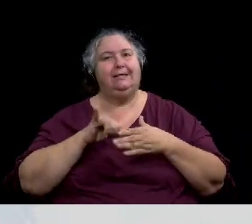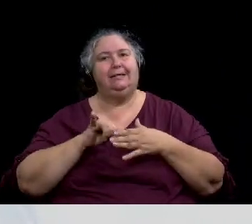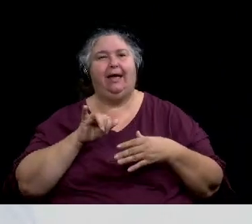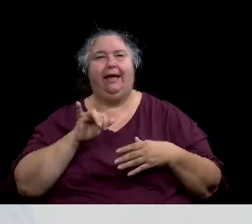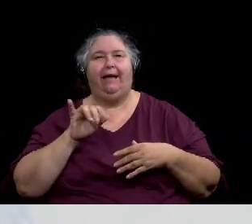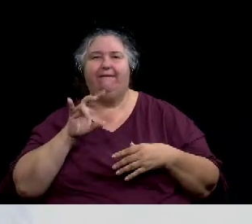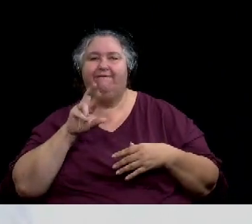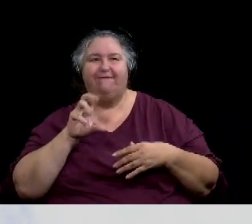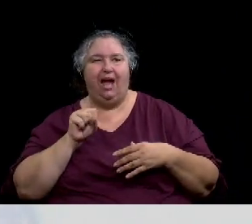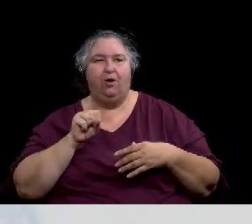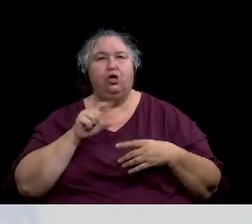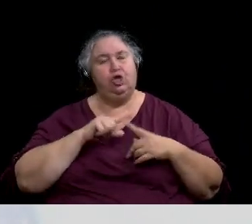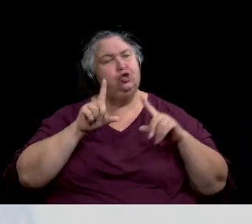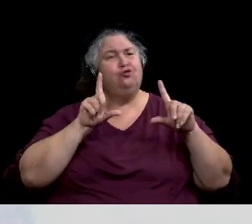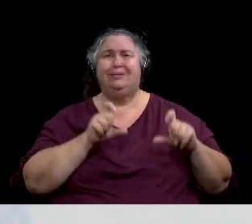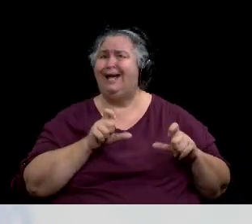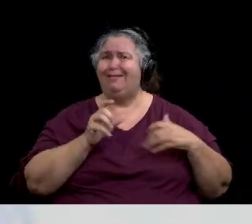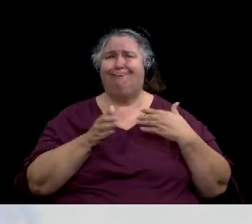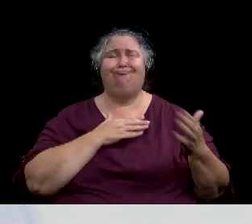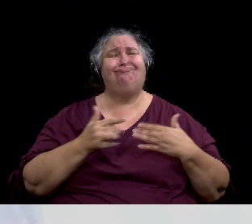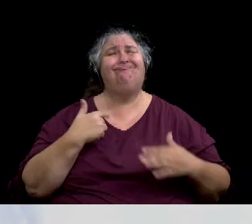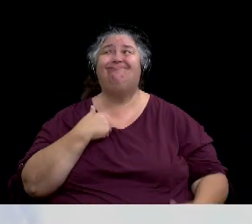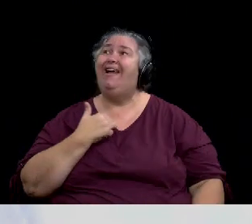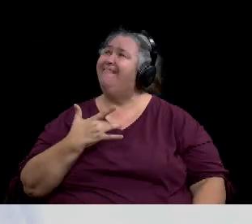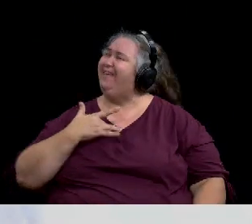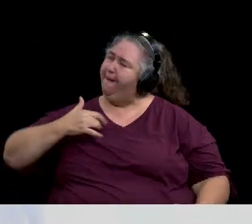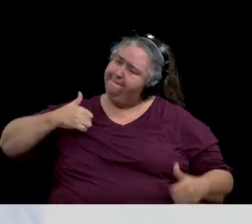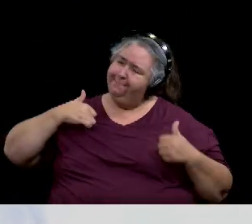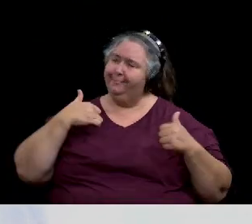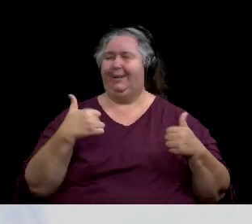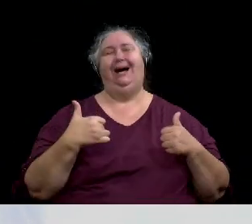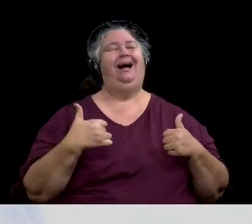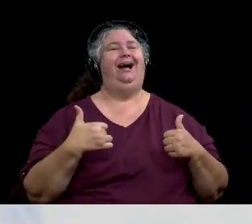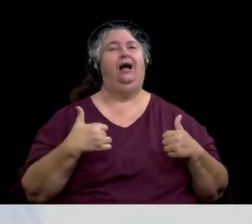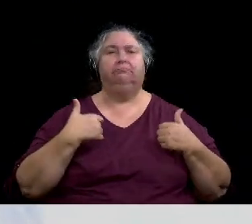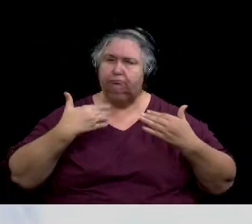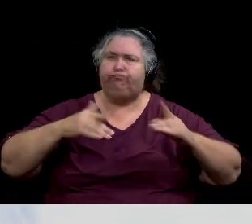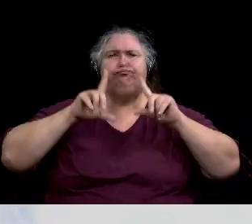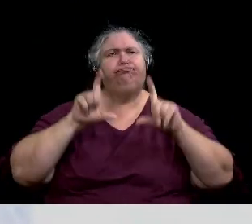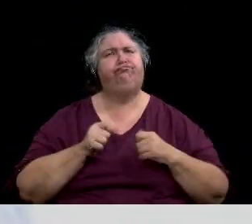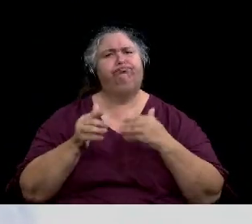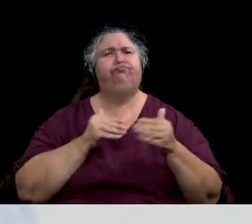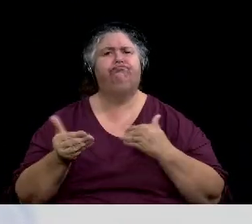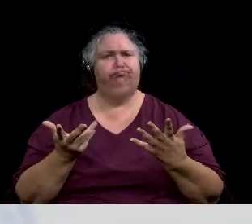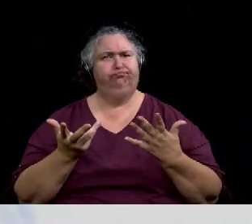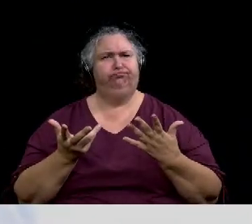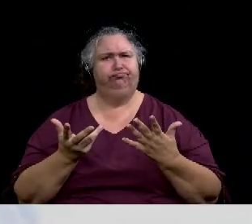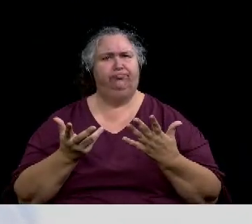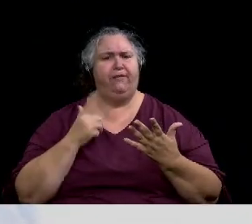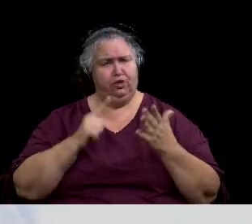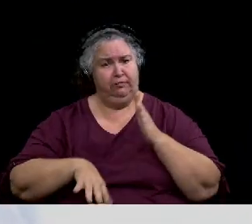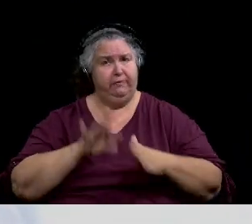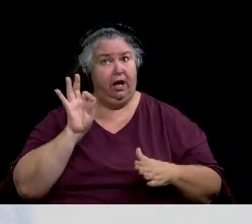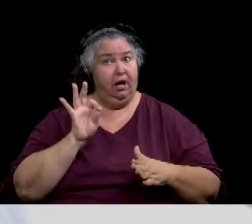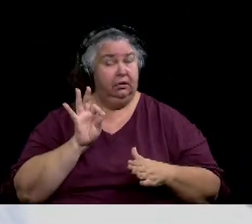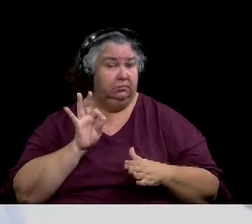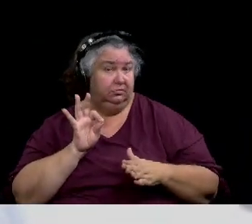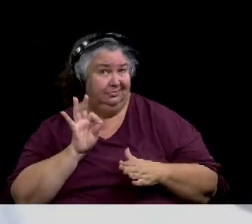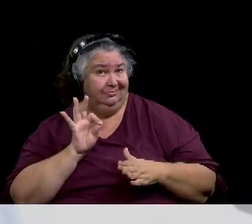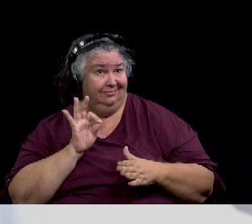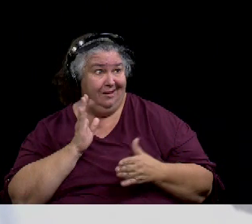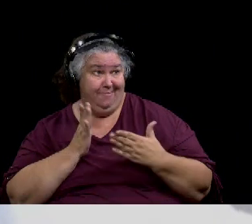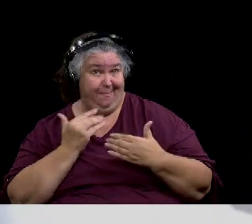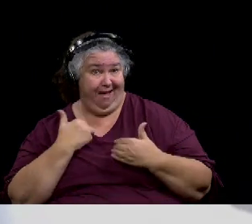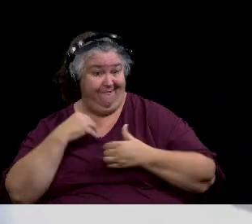is to get tested even when we don't have symptoms, to discover whether we have